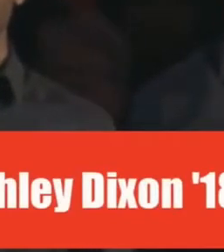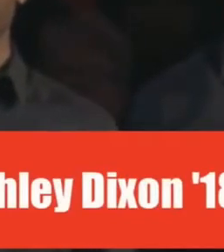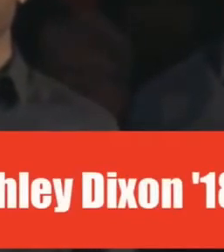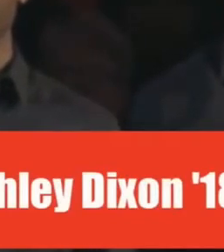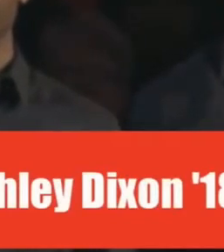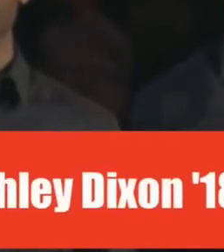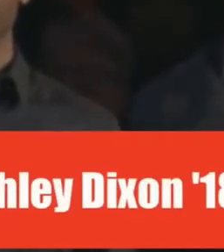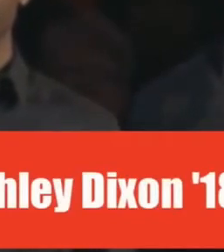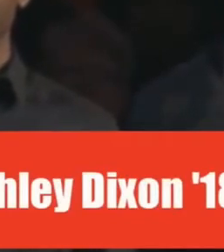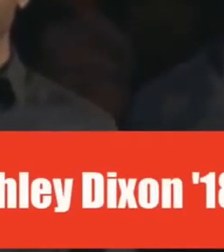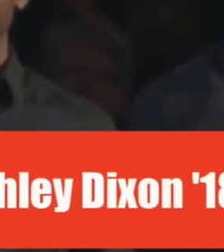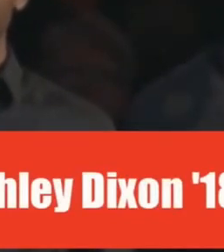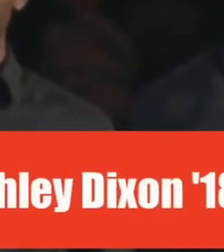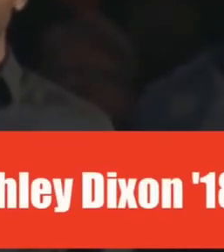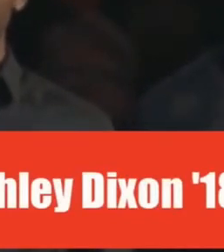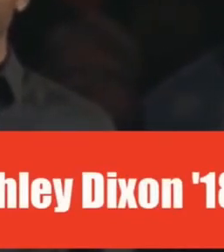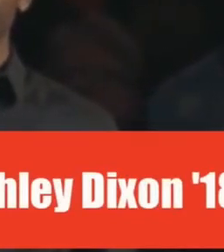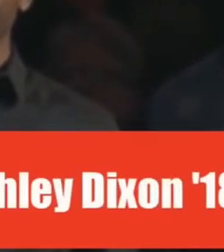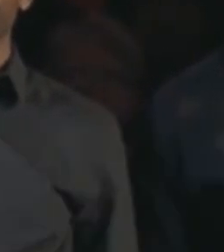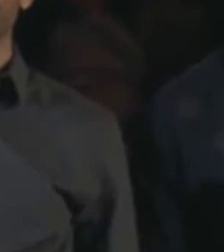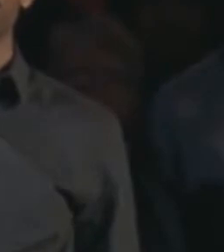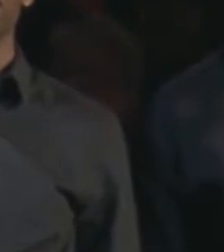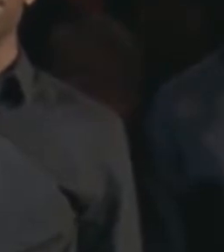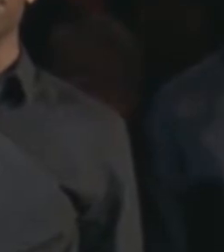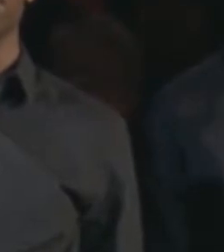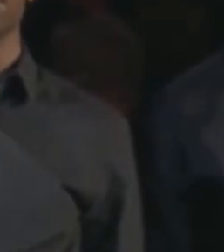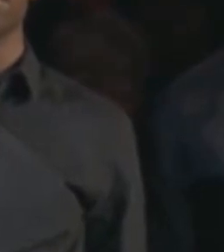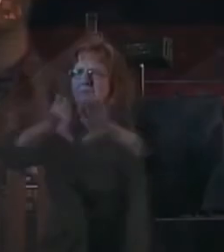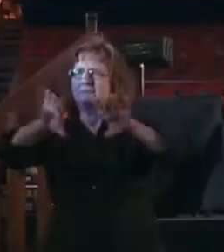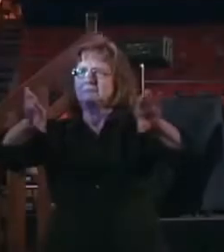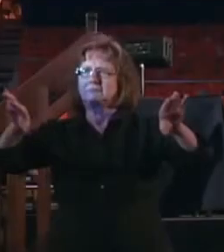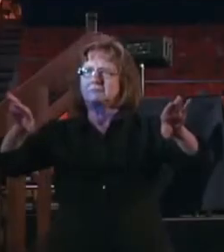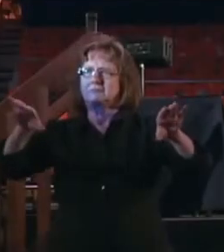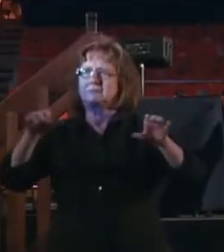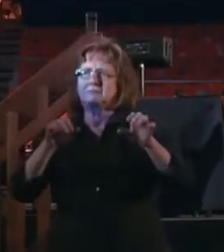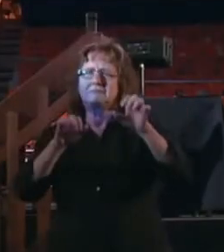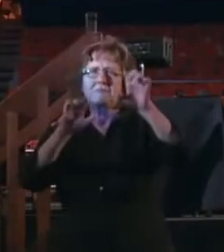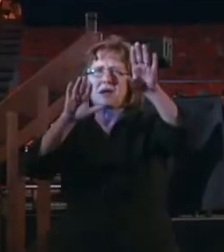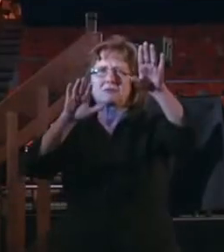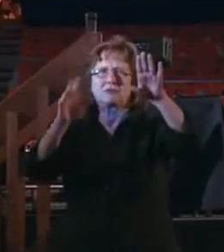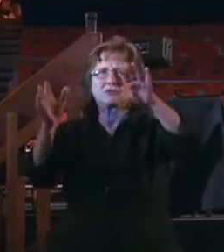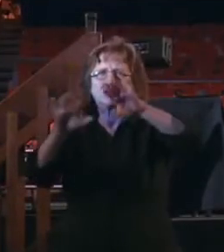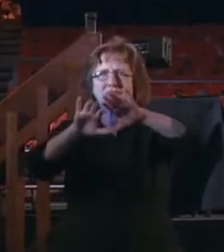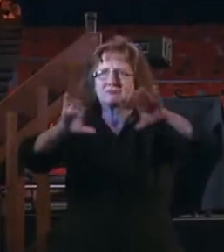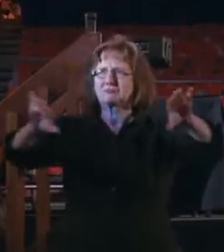But we've been moving mountains real far.